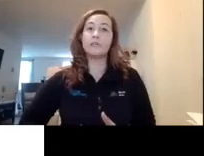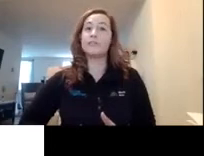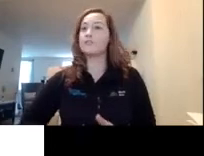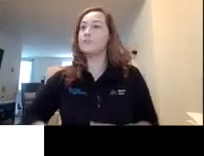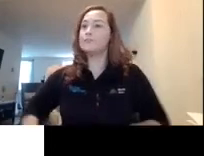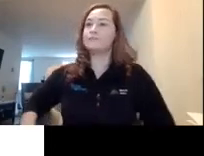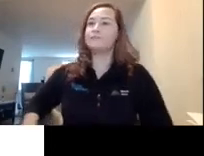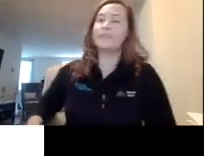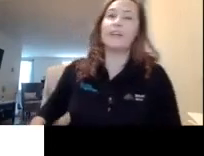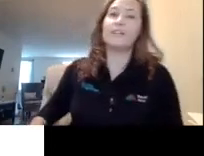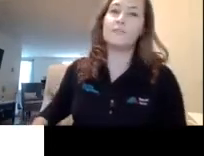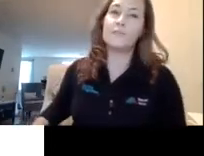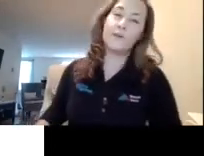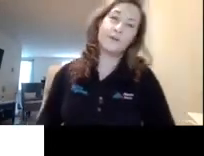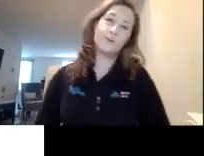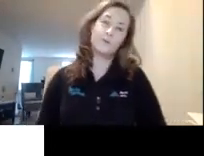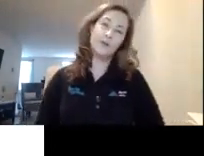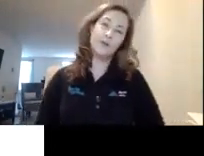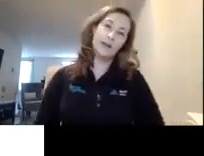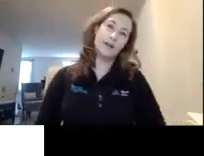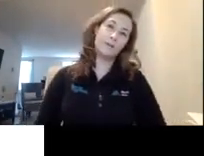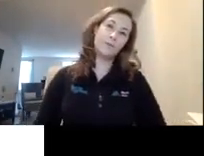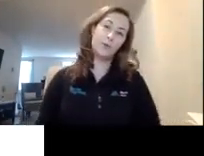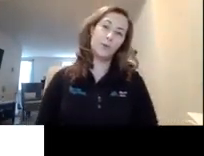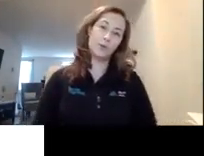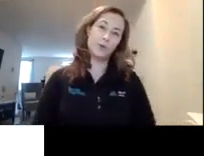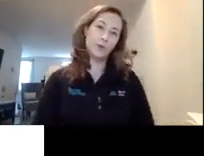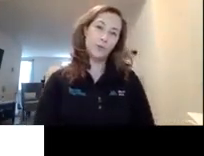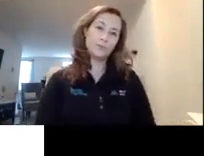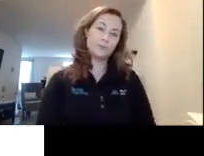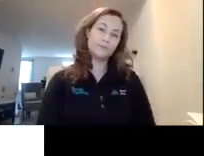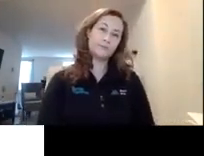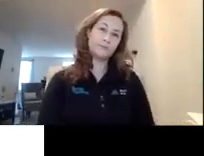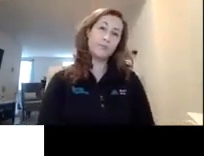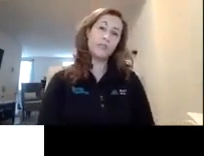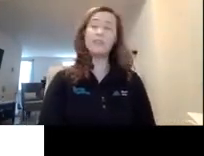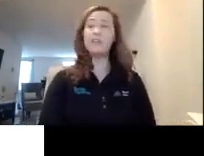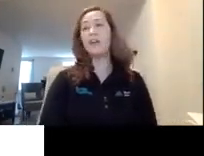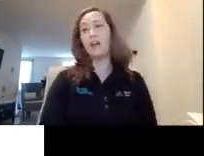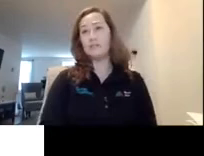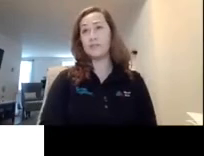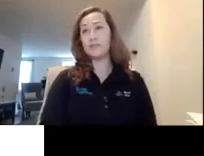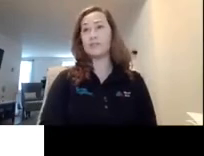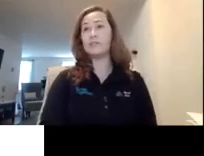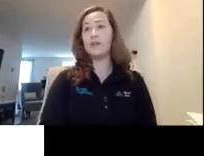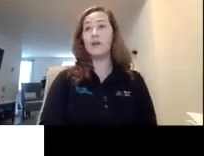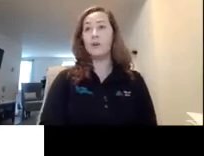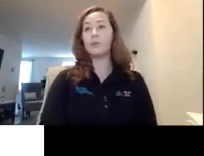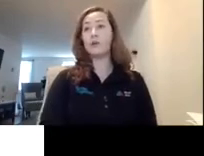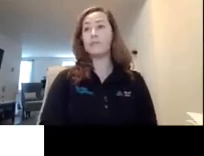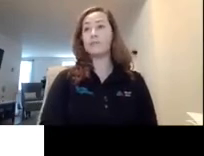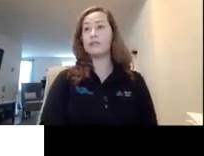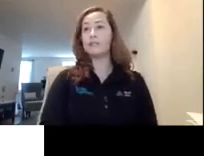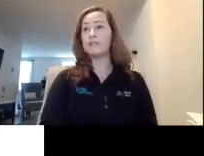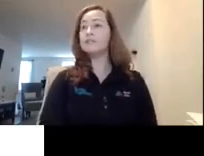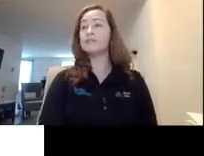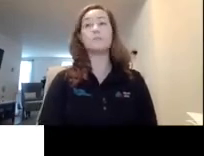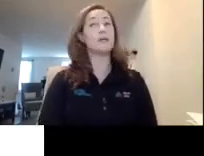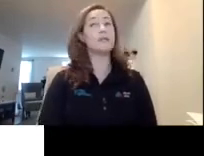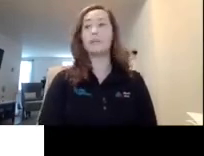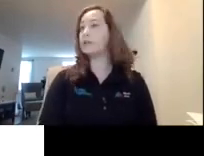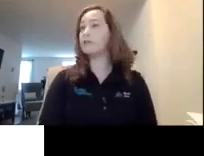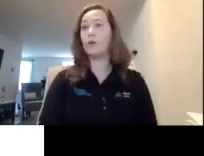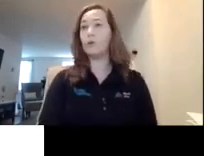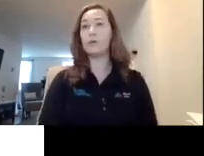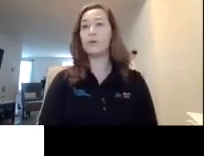South Nassau and her co-worker. They got infected with COVID-19